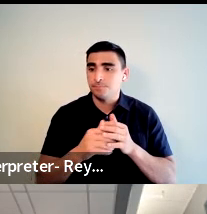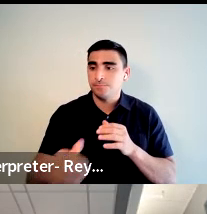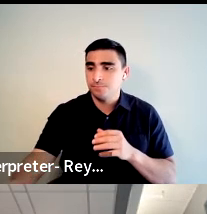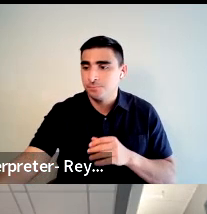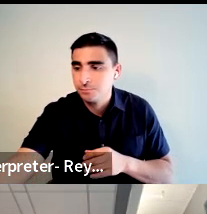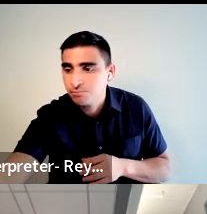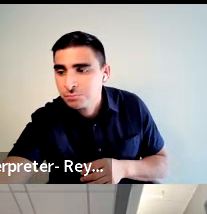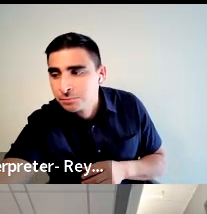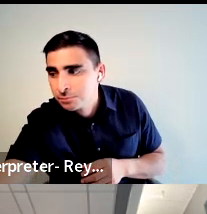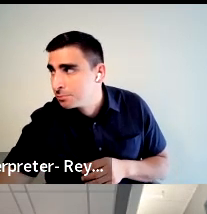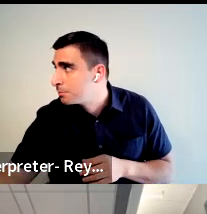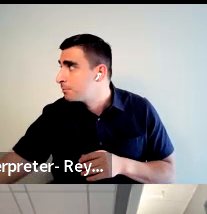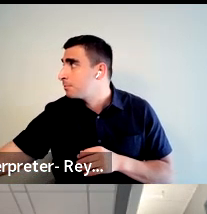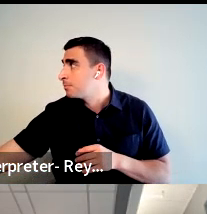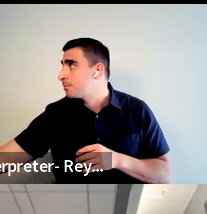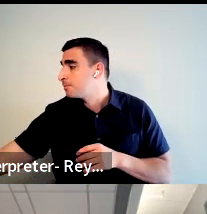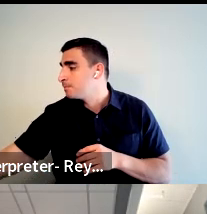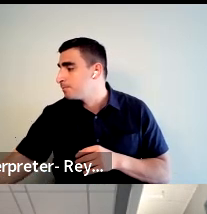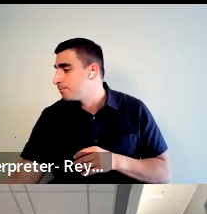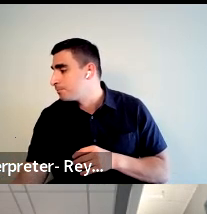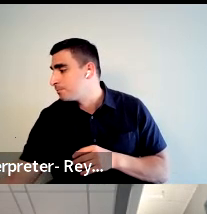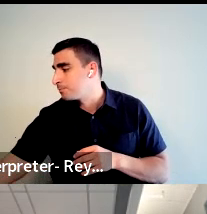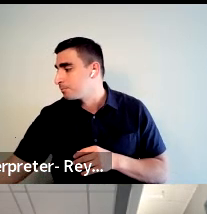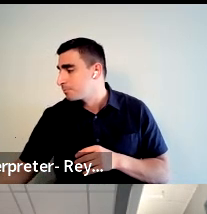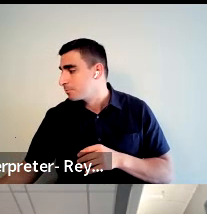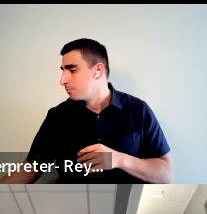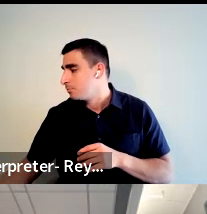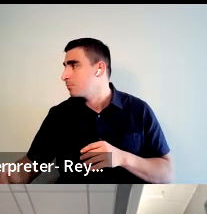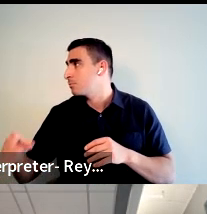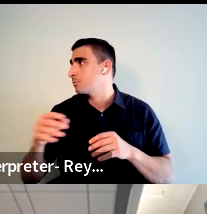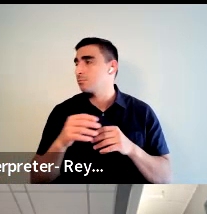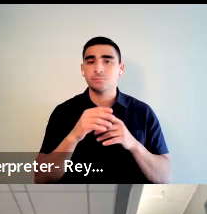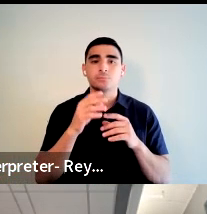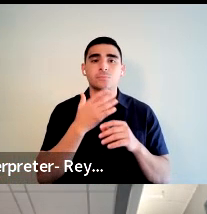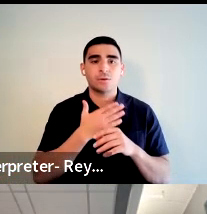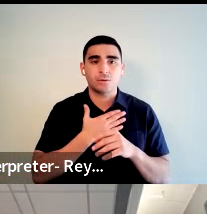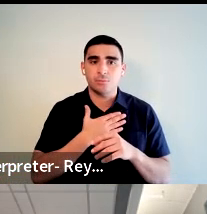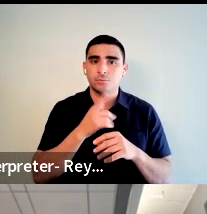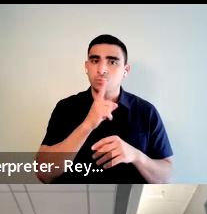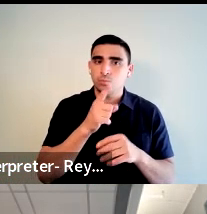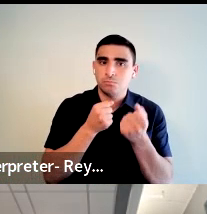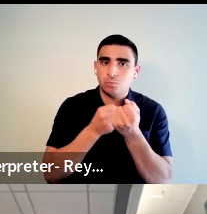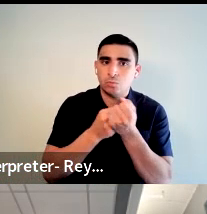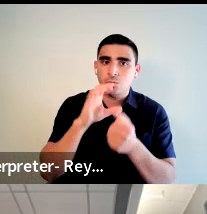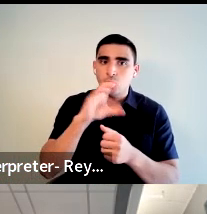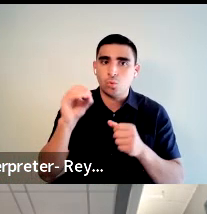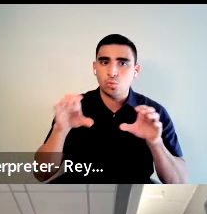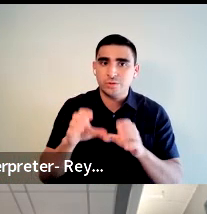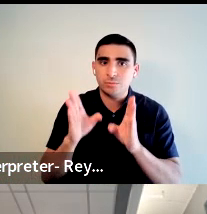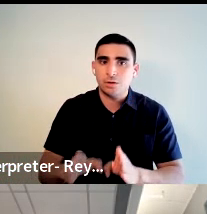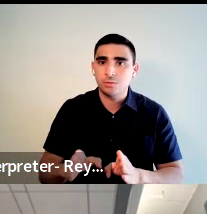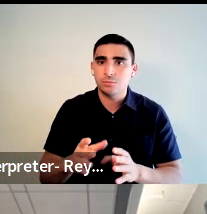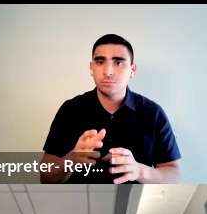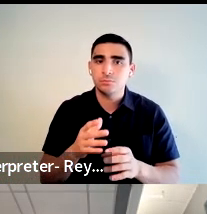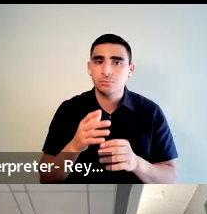anything. So I am a huge proponent of co-responder for those reasons.